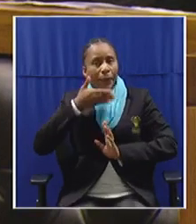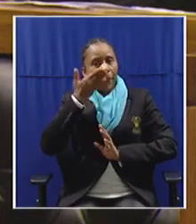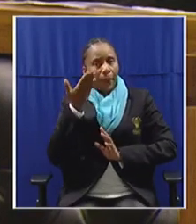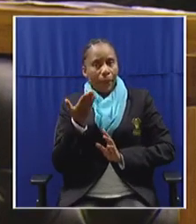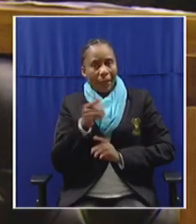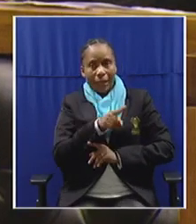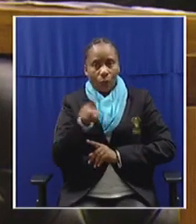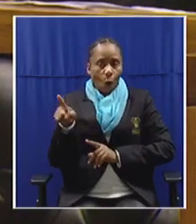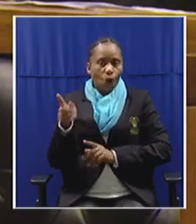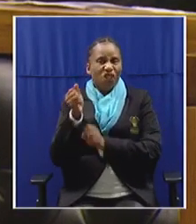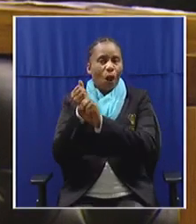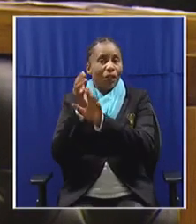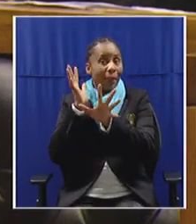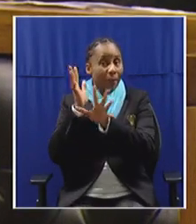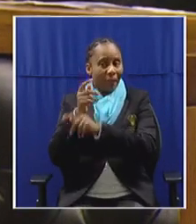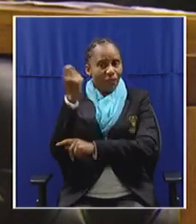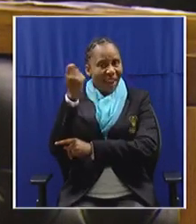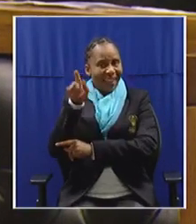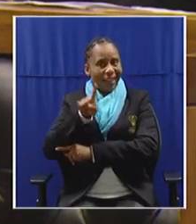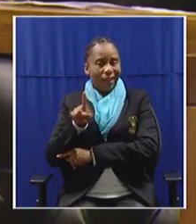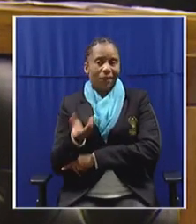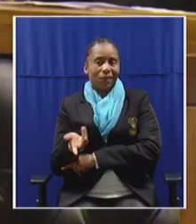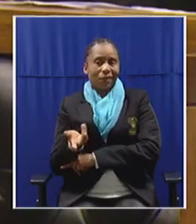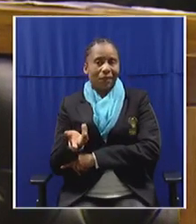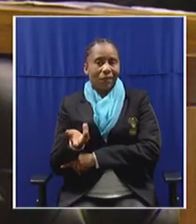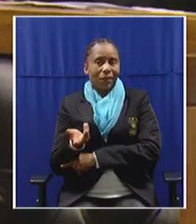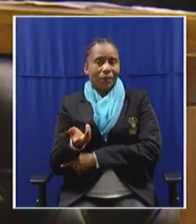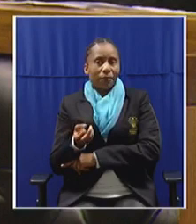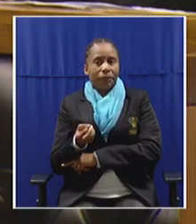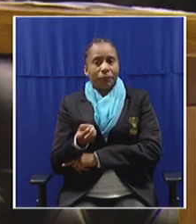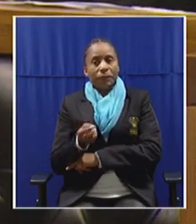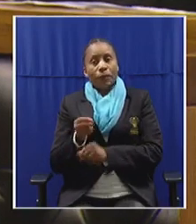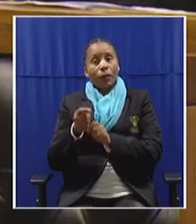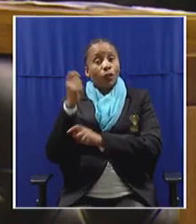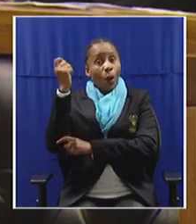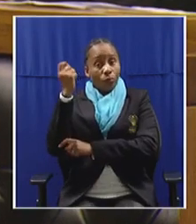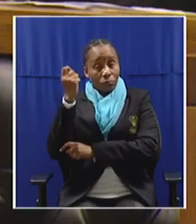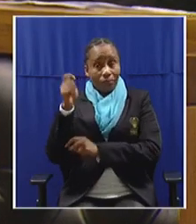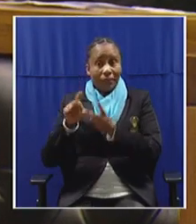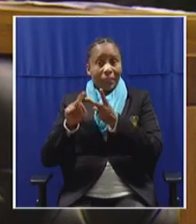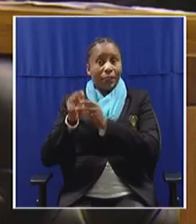and rural areas. For township and rural economies to thrive,